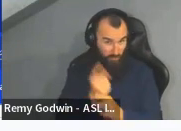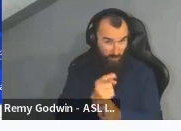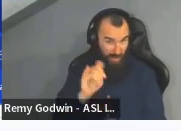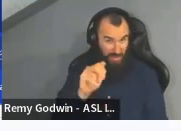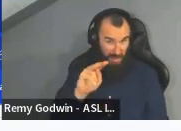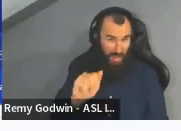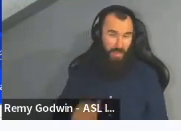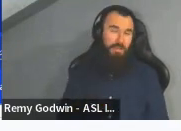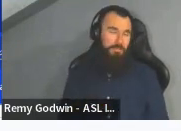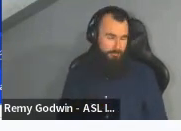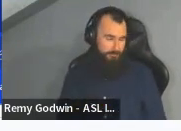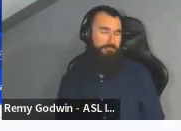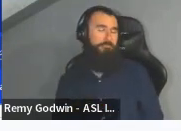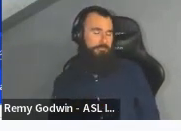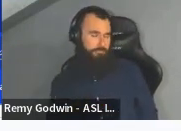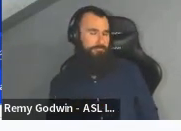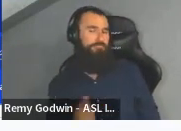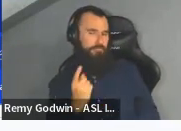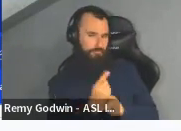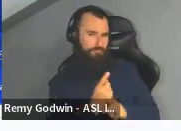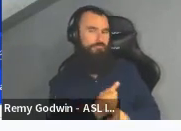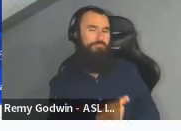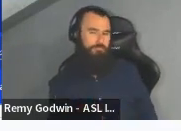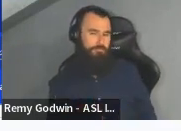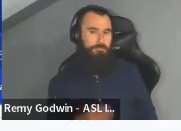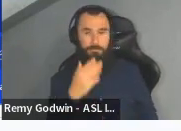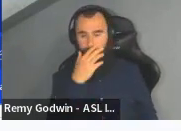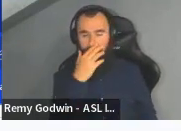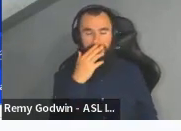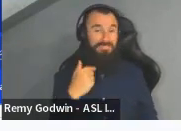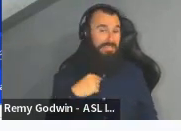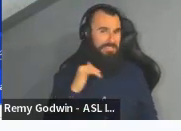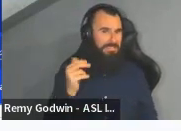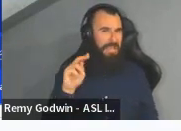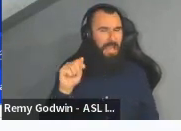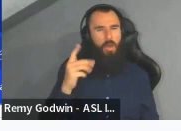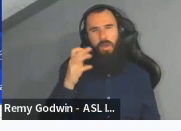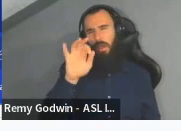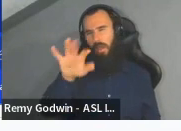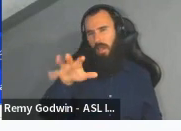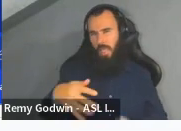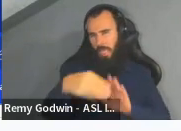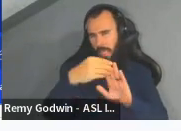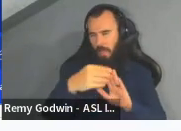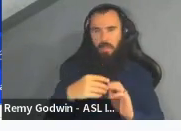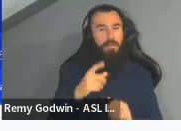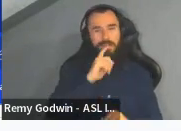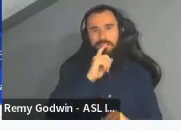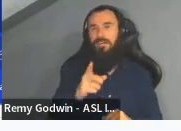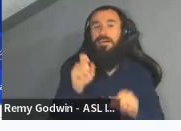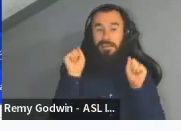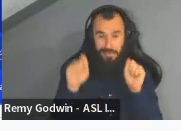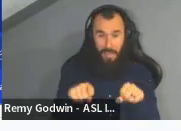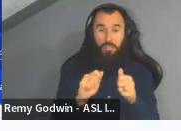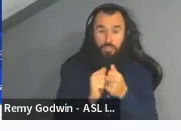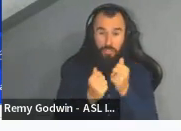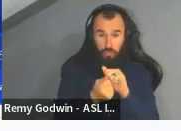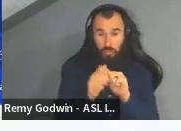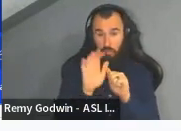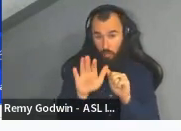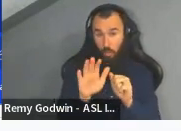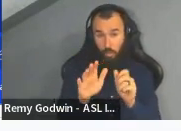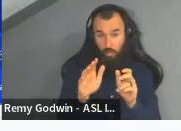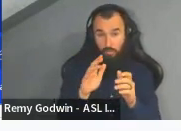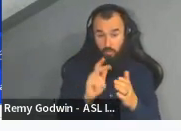Okay. Yeah. So here I will add just that there can't be change to your programming without